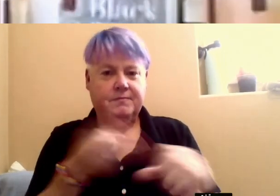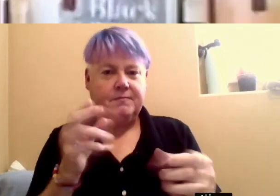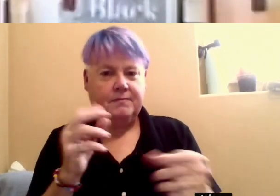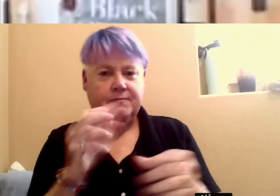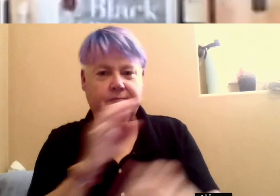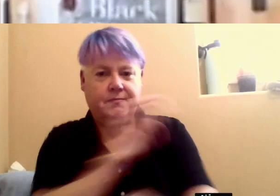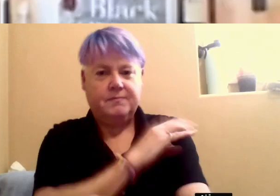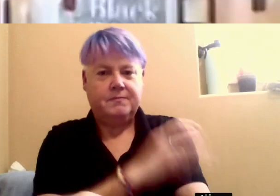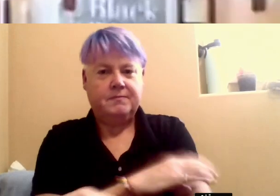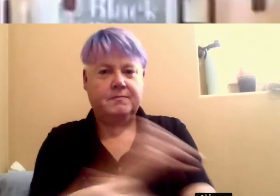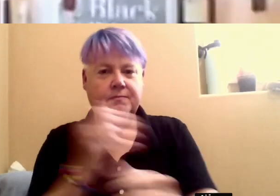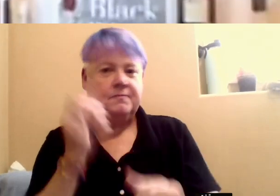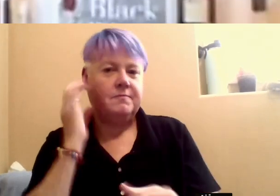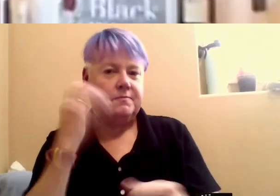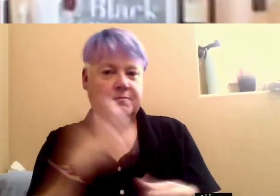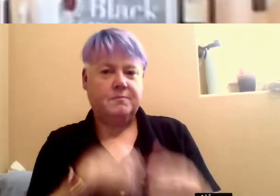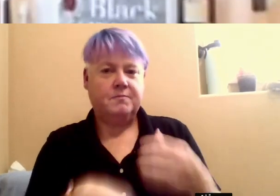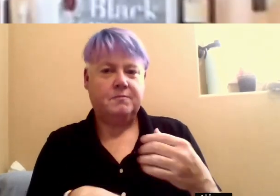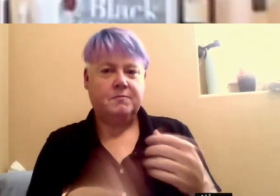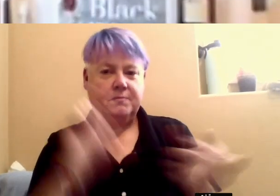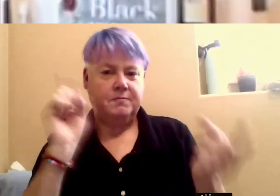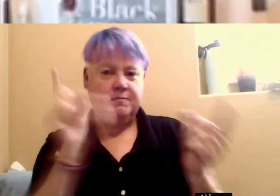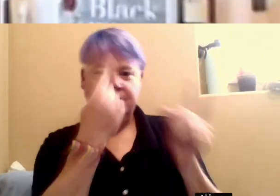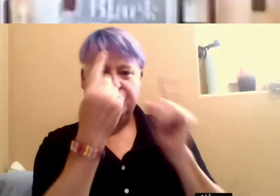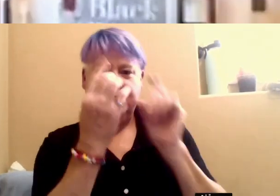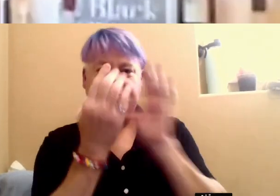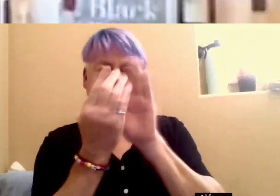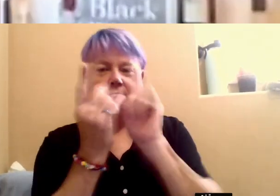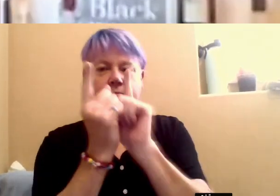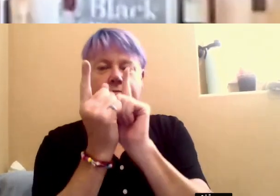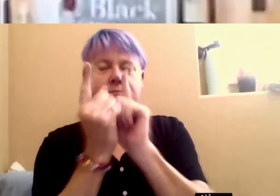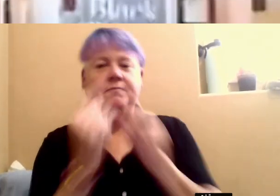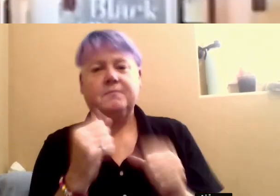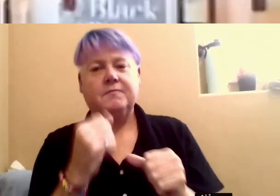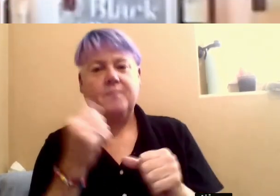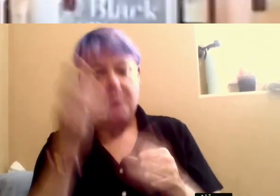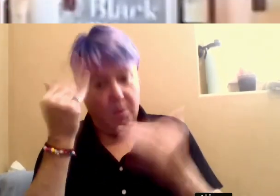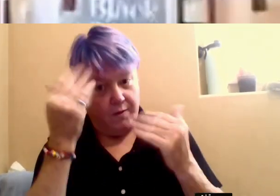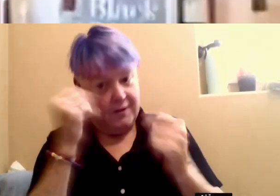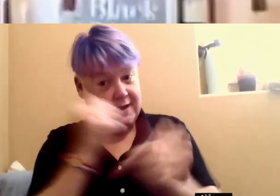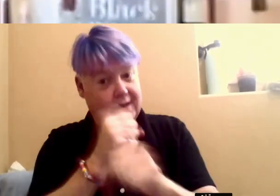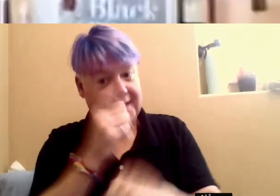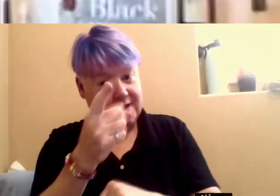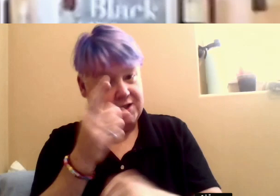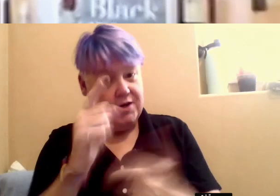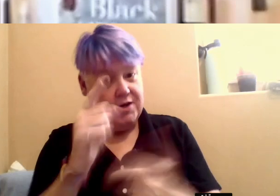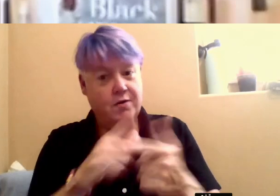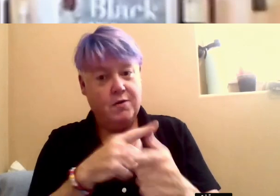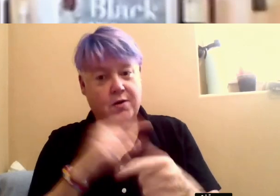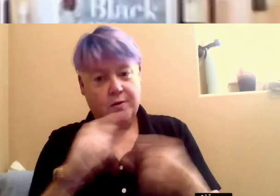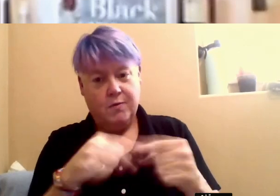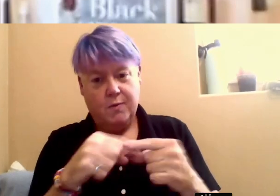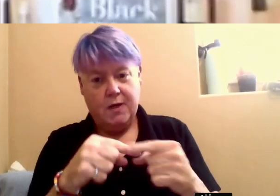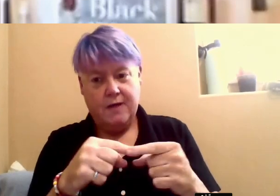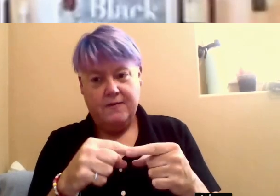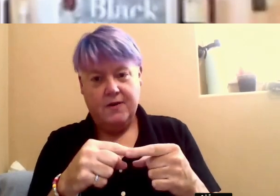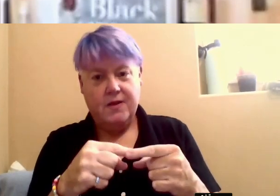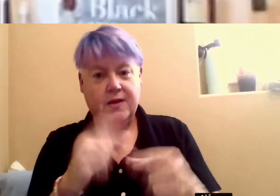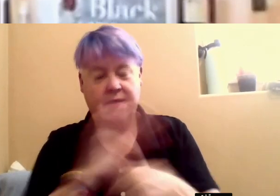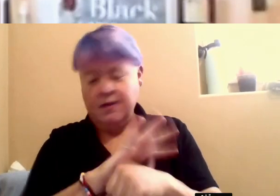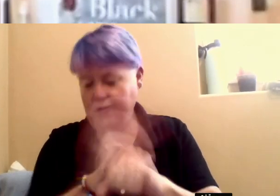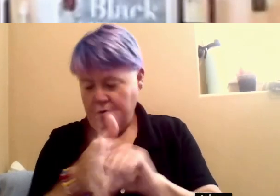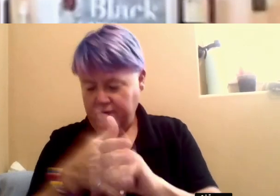Wish I could be there face to face, but hopefully next year or whenever this pandemic is over, we